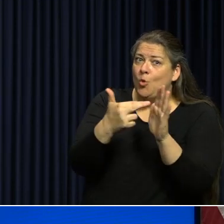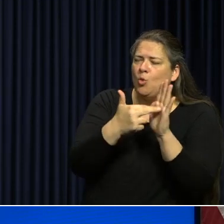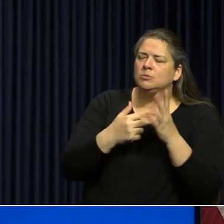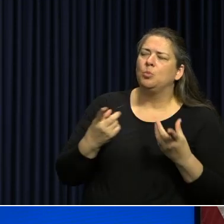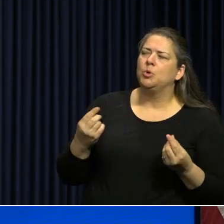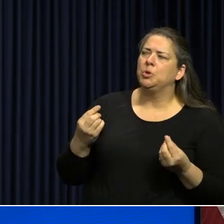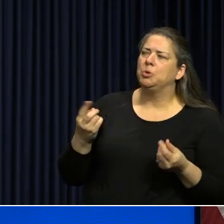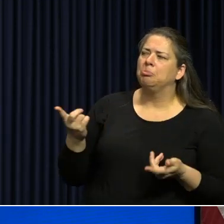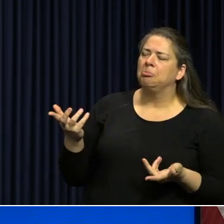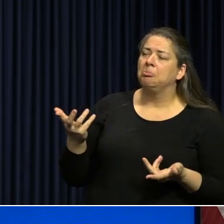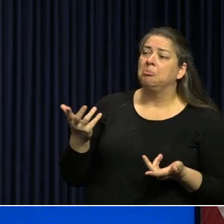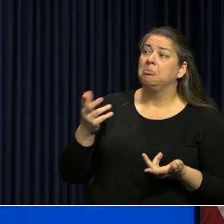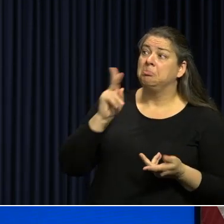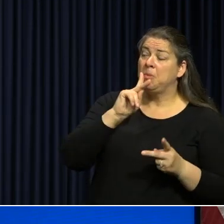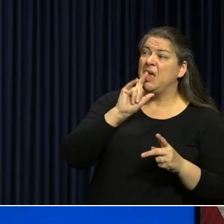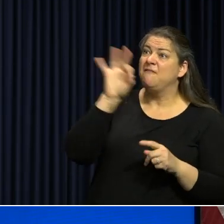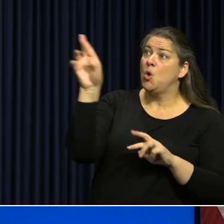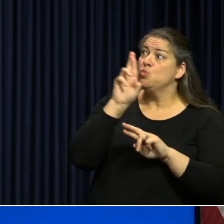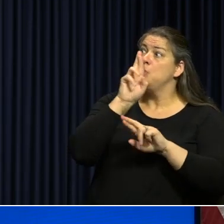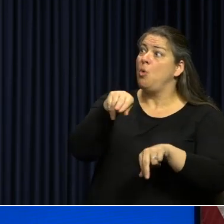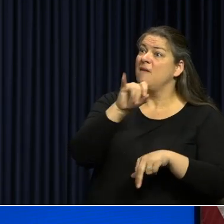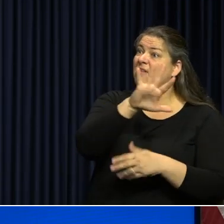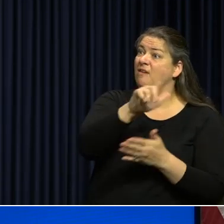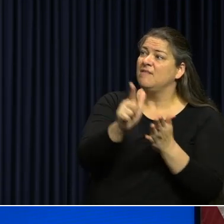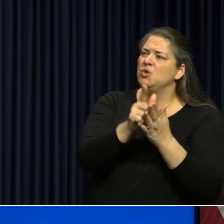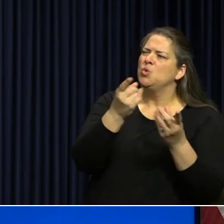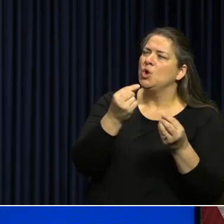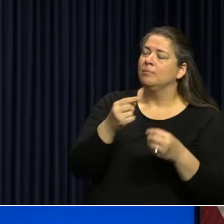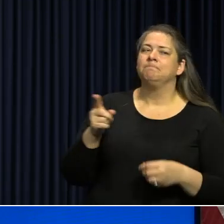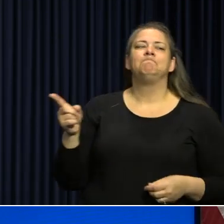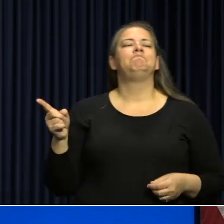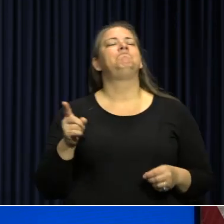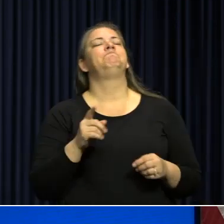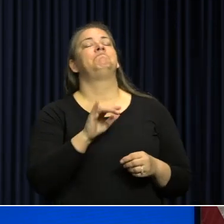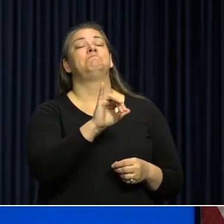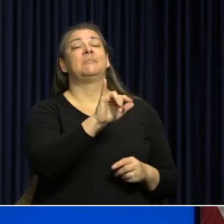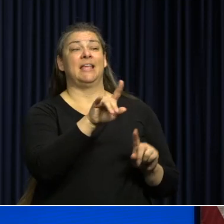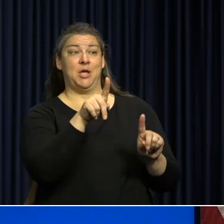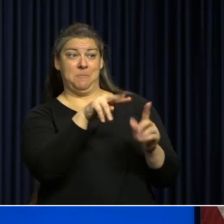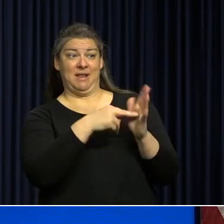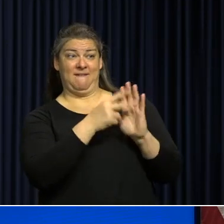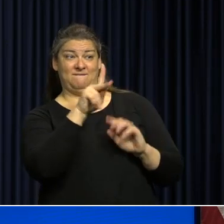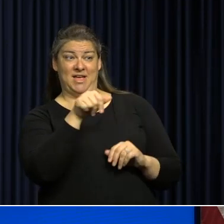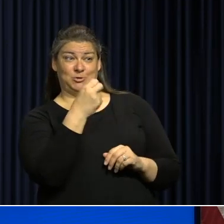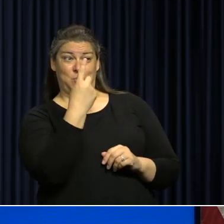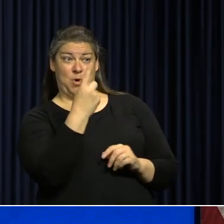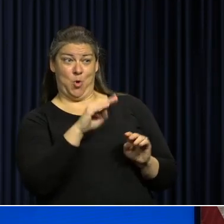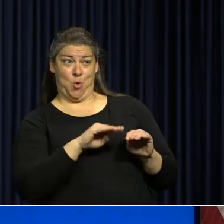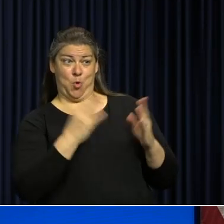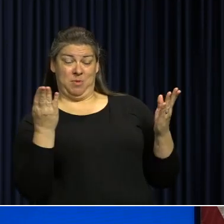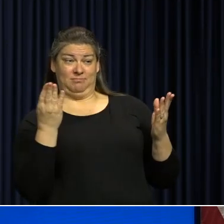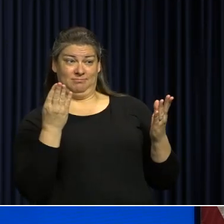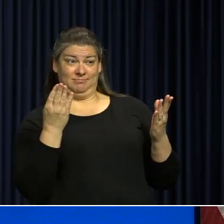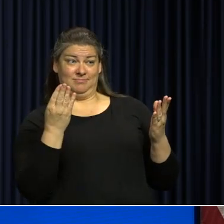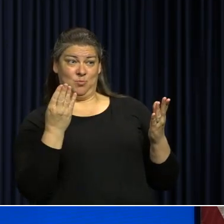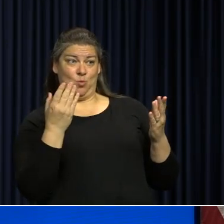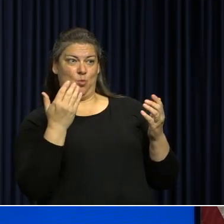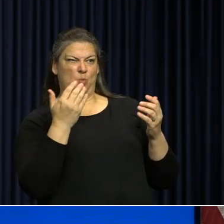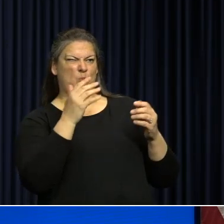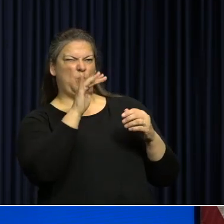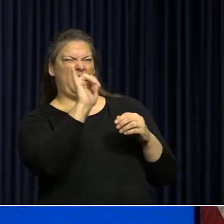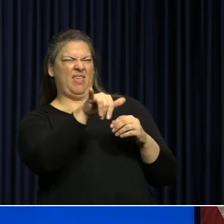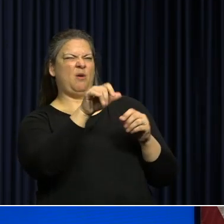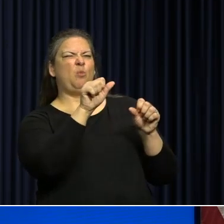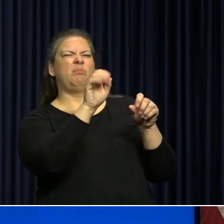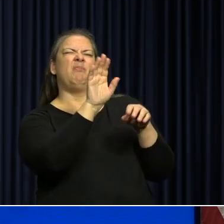people report any violations by businesses? So the question is, with a phase one opening, when we hit it with a larger group of businesses, and I'm going to talk